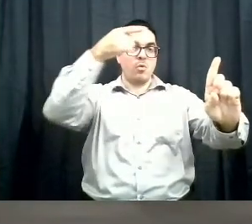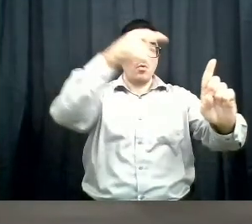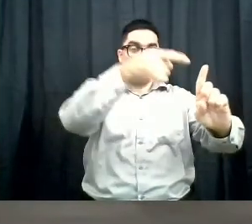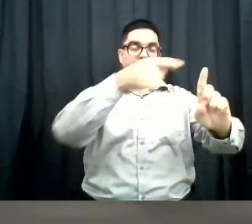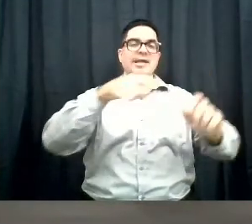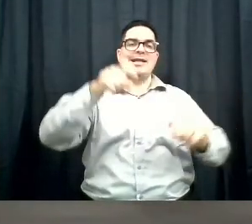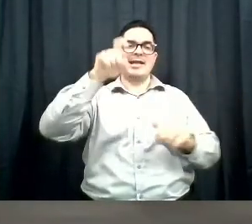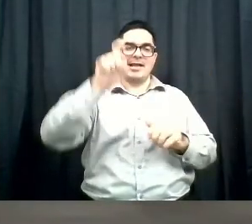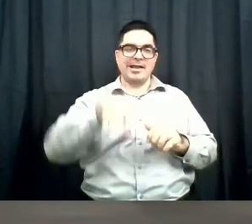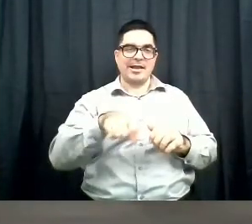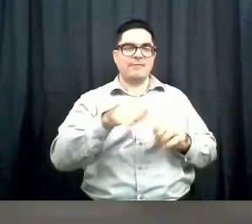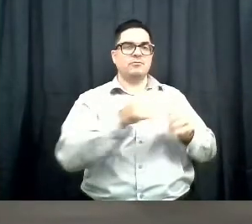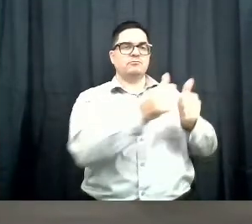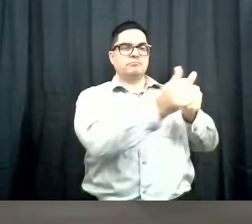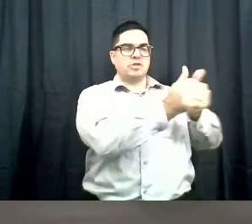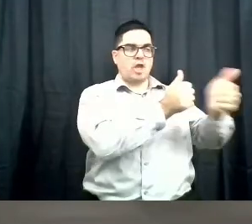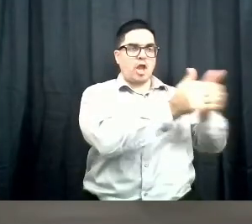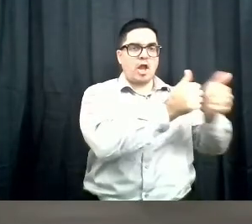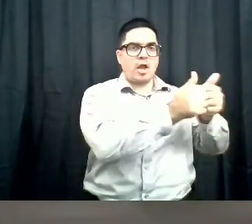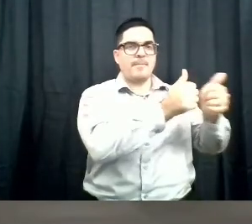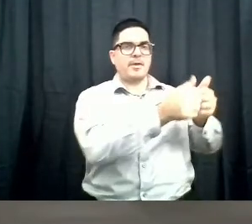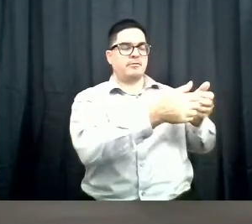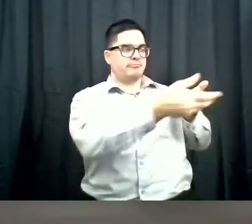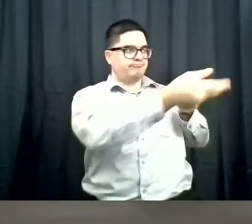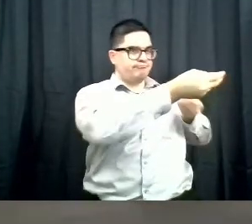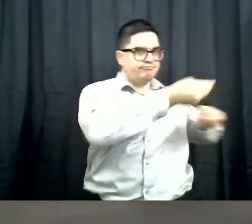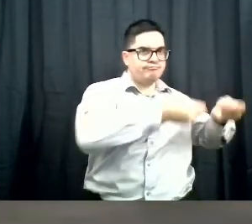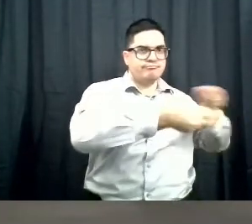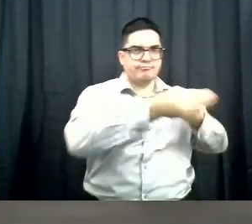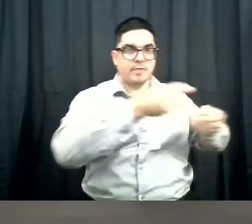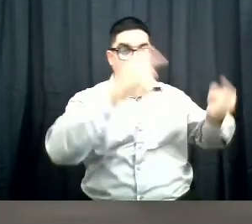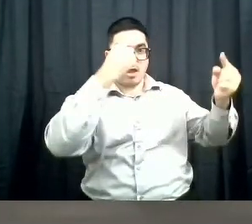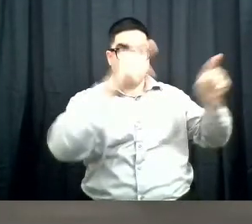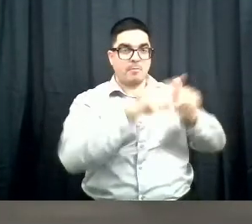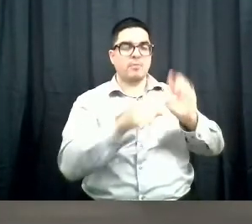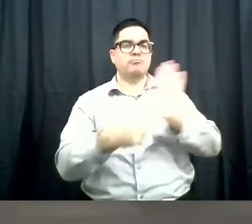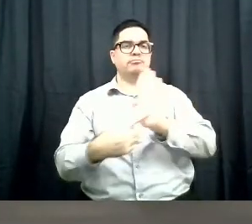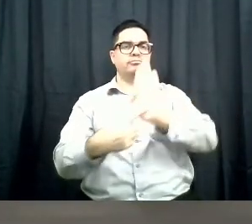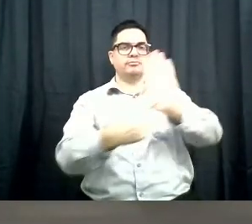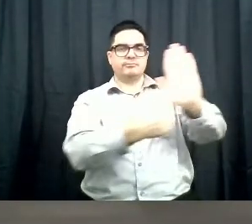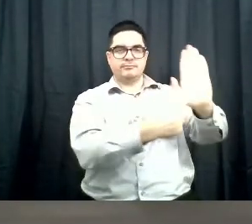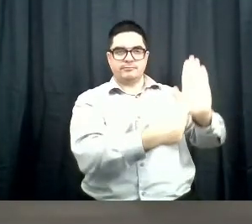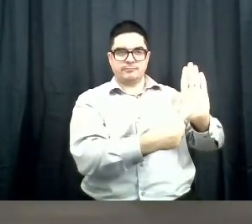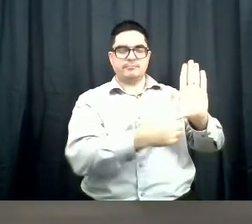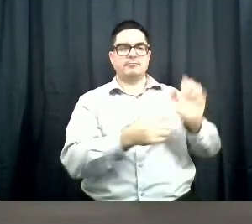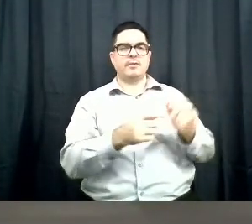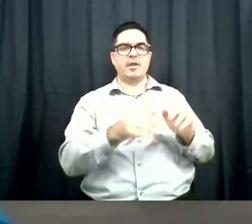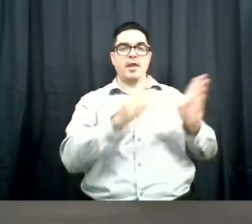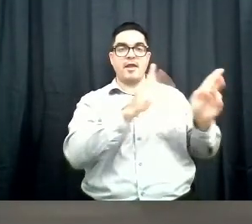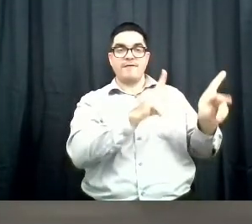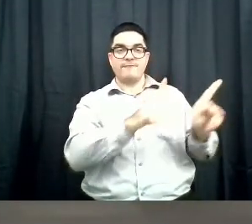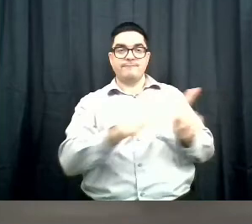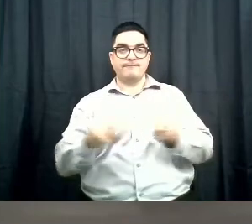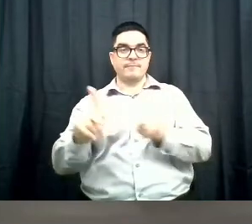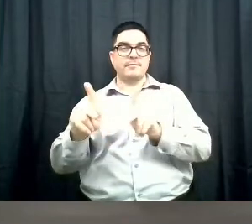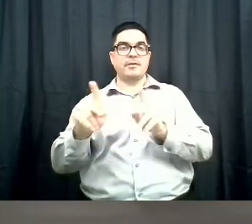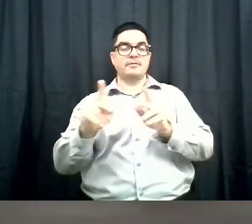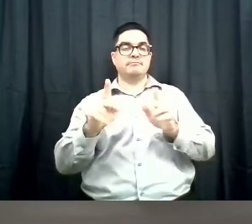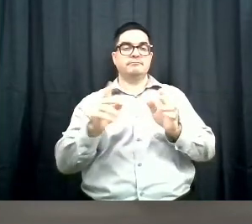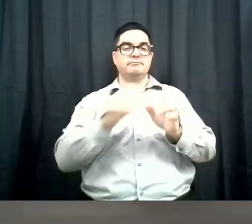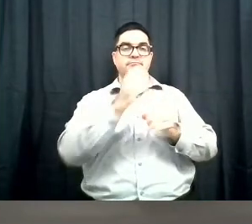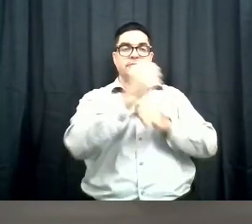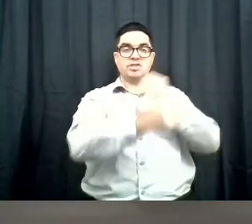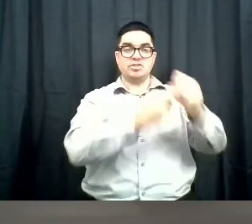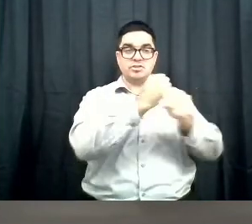competitive procurements, commitment to fulfill the fiscal plan, and we reiterate that launching a